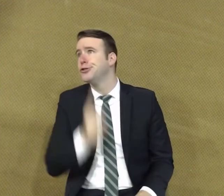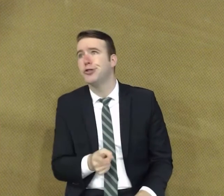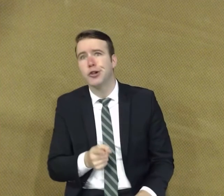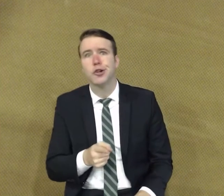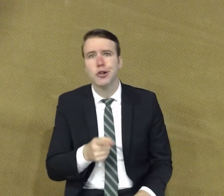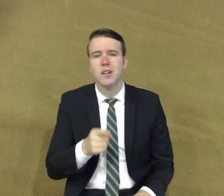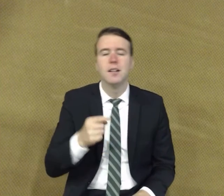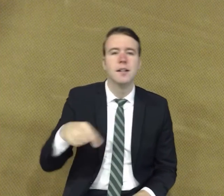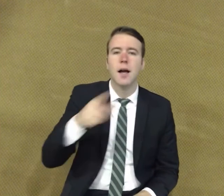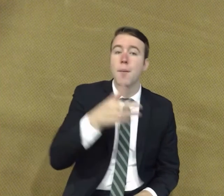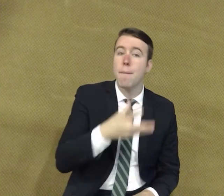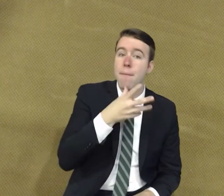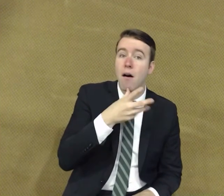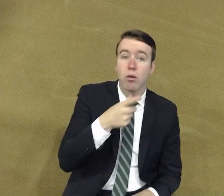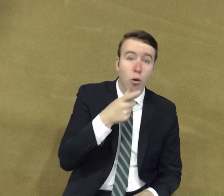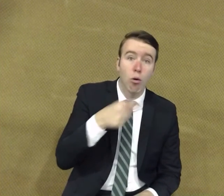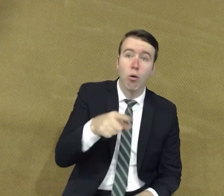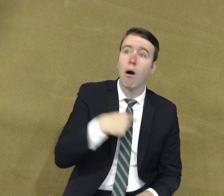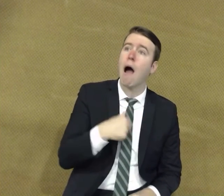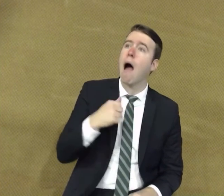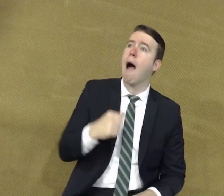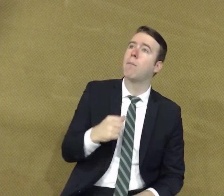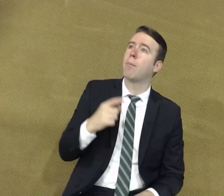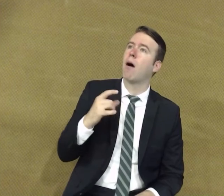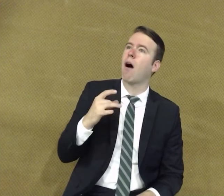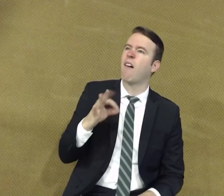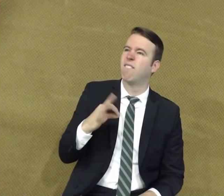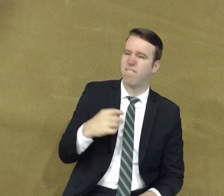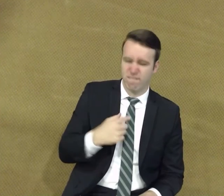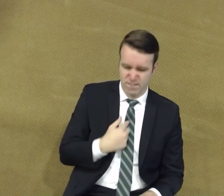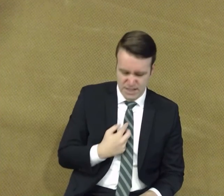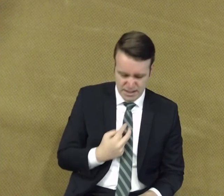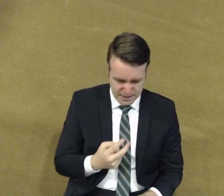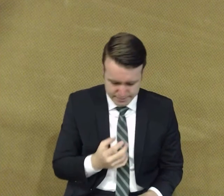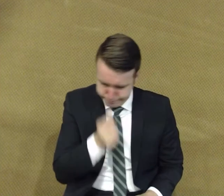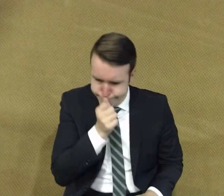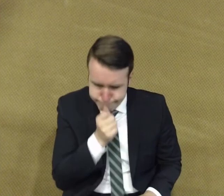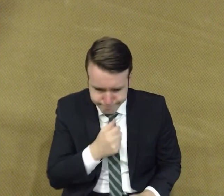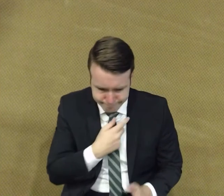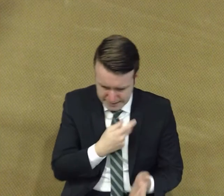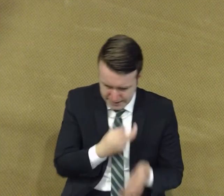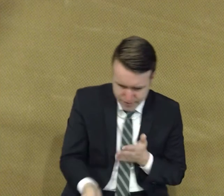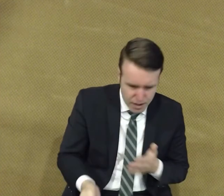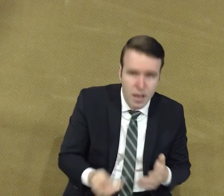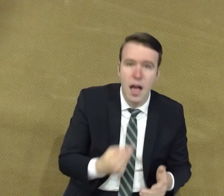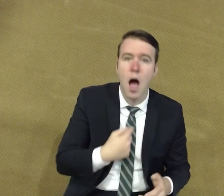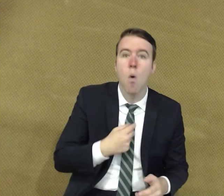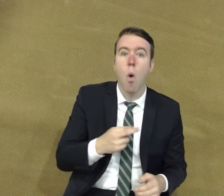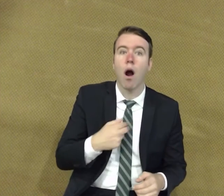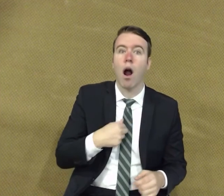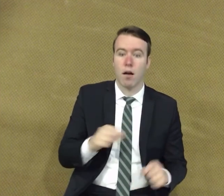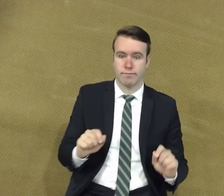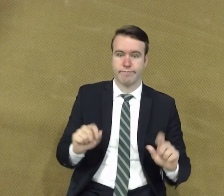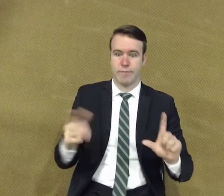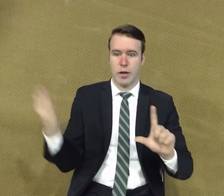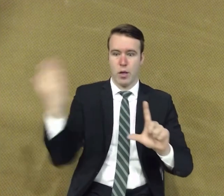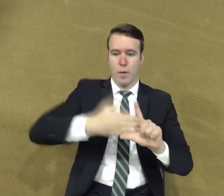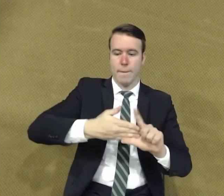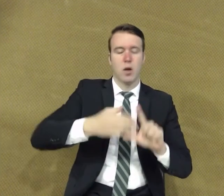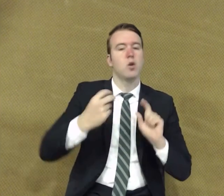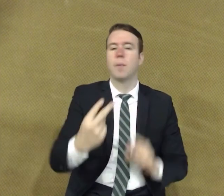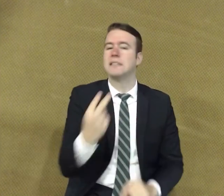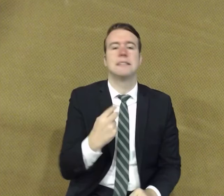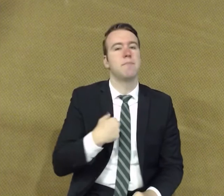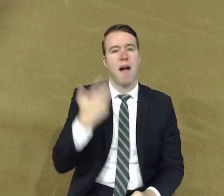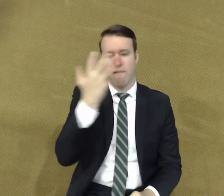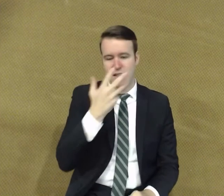mothers here that you may be one of the blacked out spots on the Zoom, where you don't want anybody to